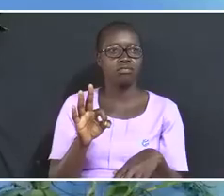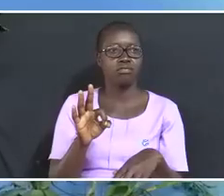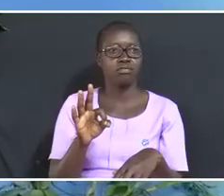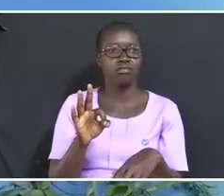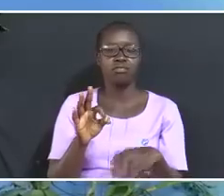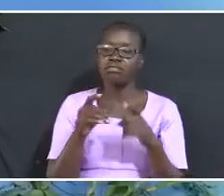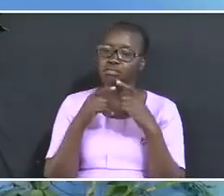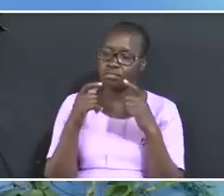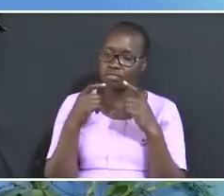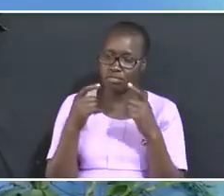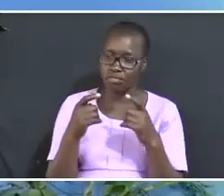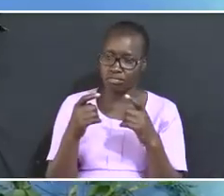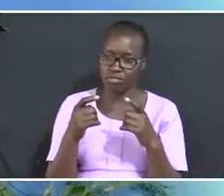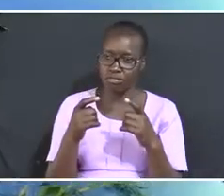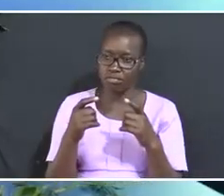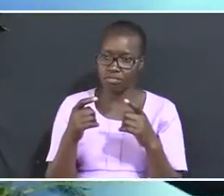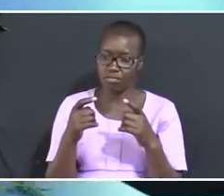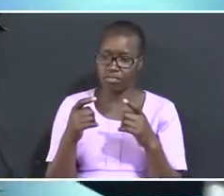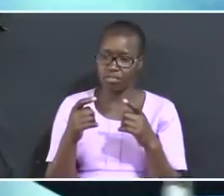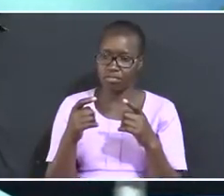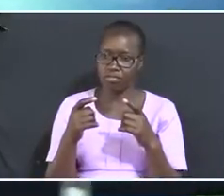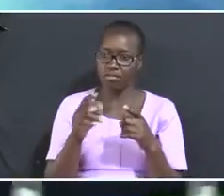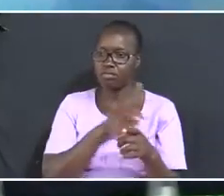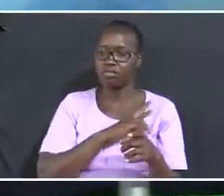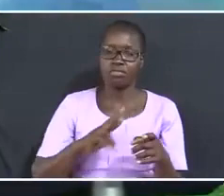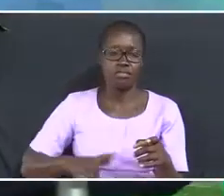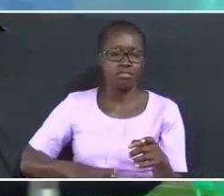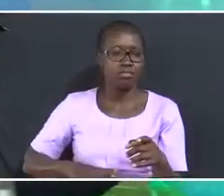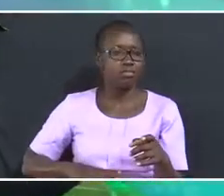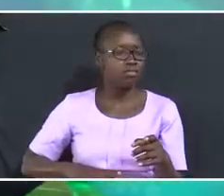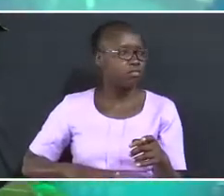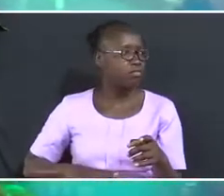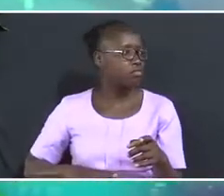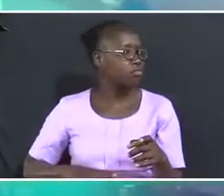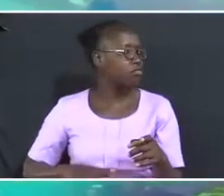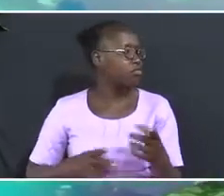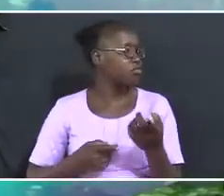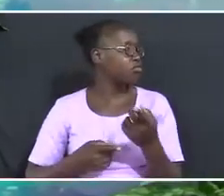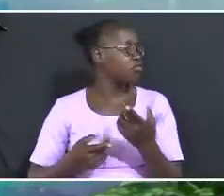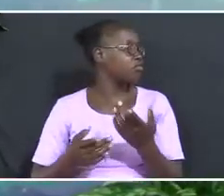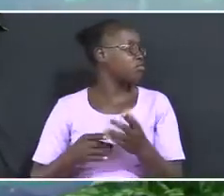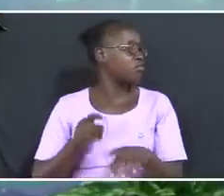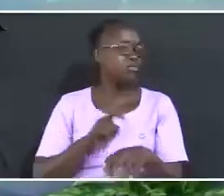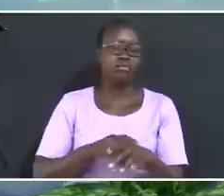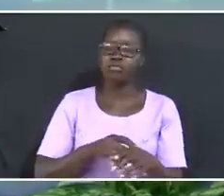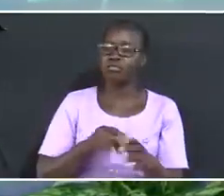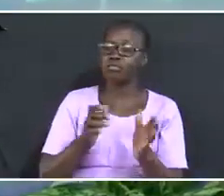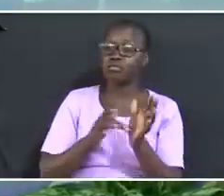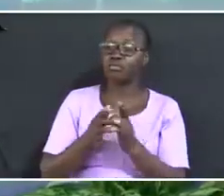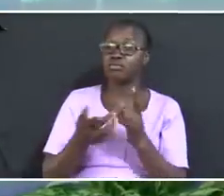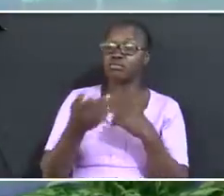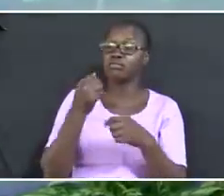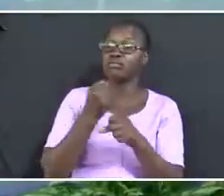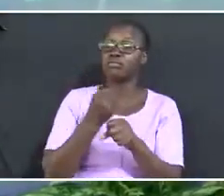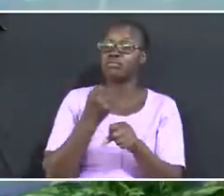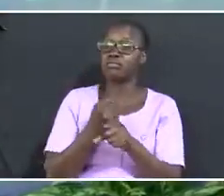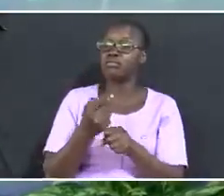slavery of sin. Let me tell you, when Jesus came here to do the job, he said